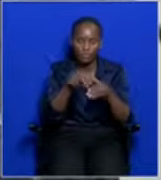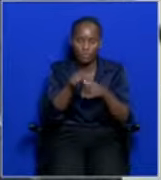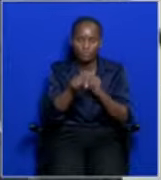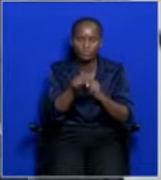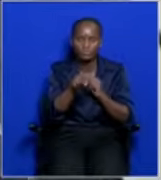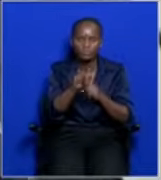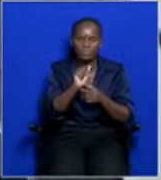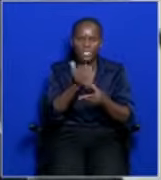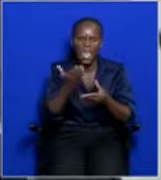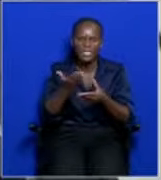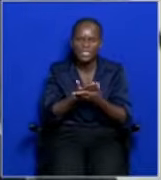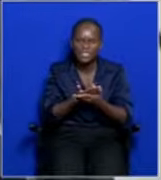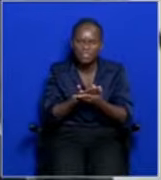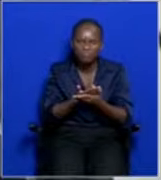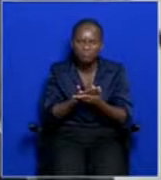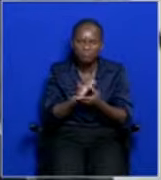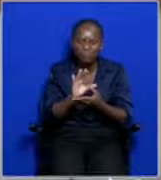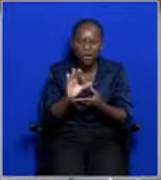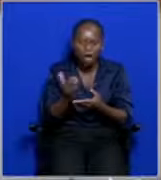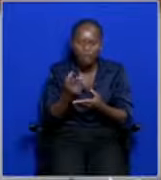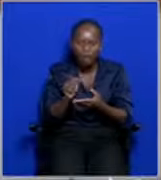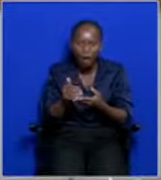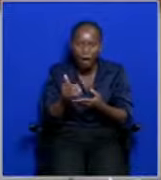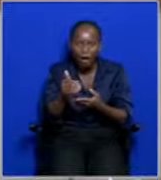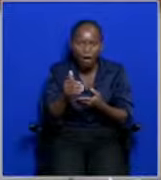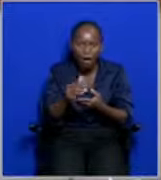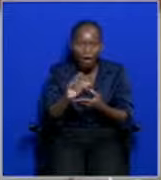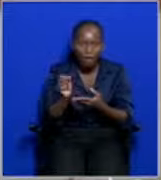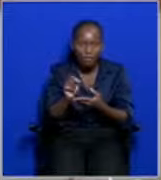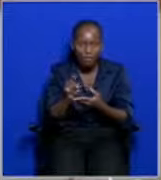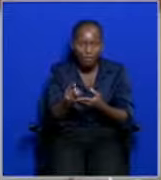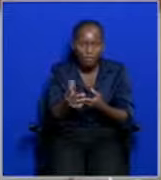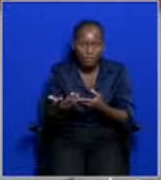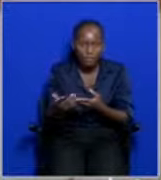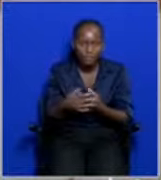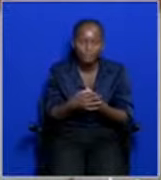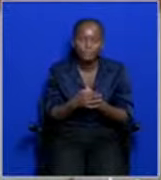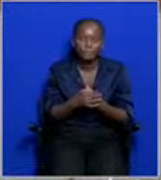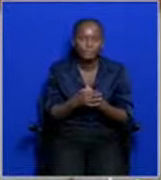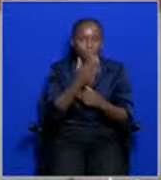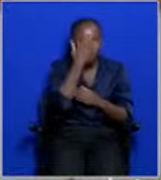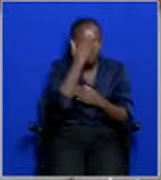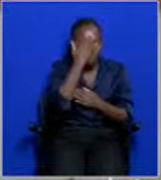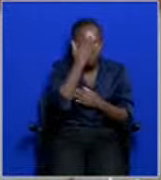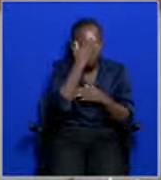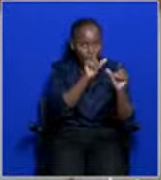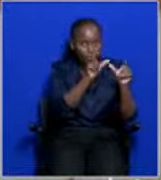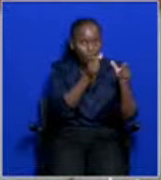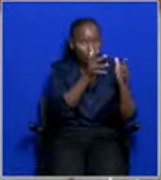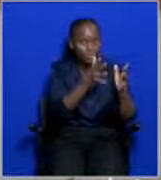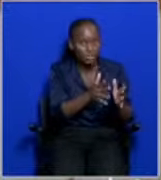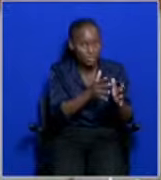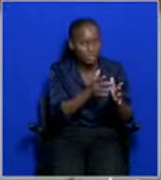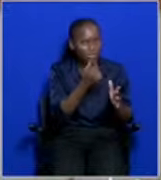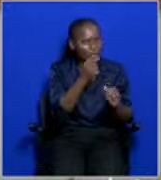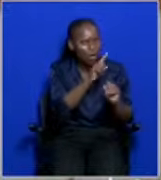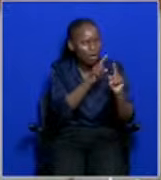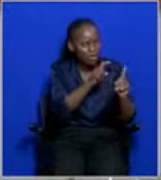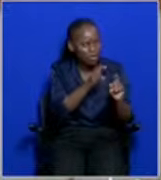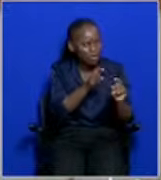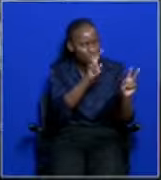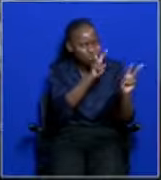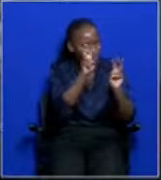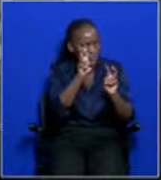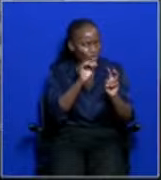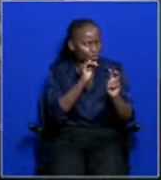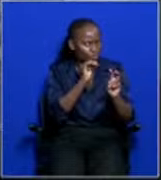you some issues regarding that status of the case, but I don't think it has been formally put on record. So if you could